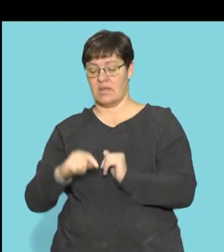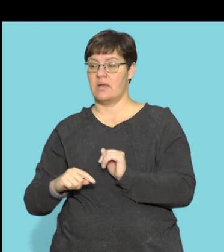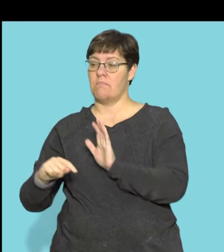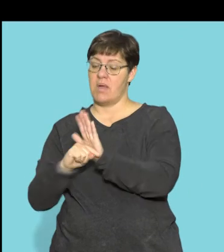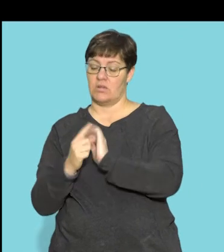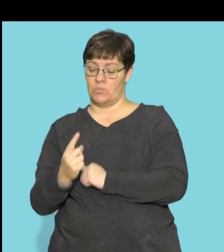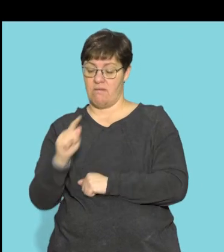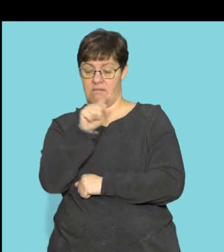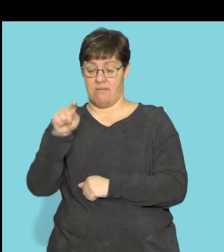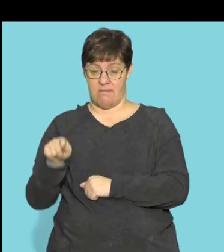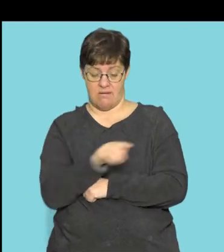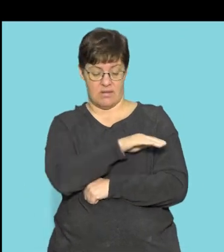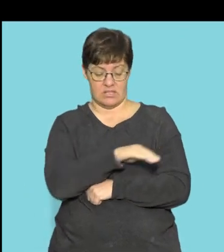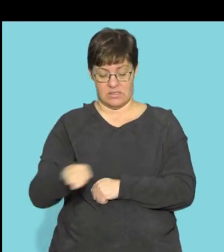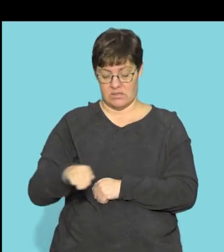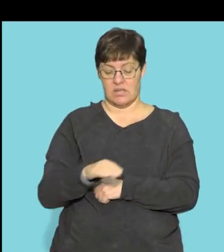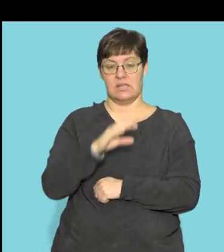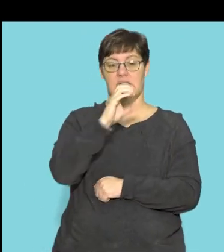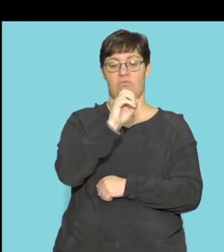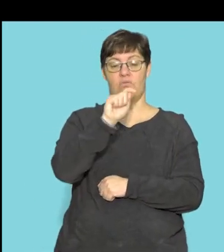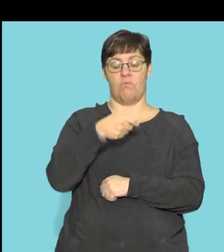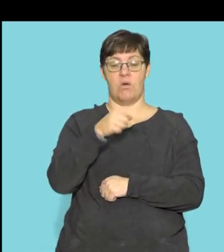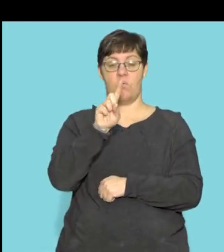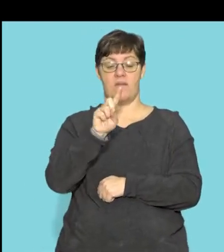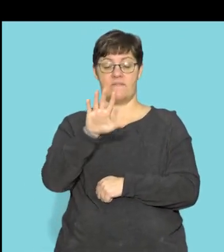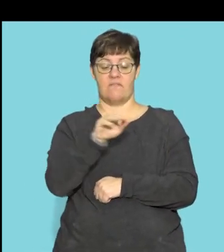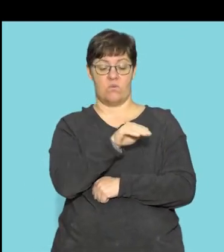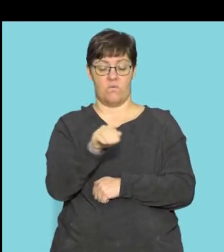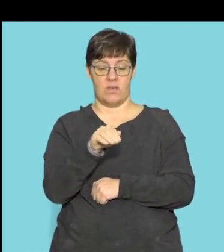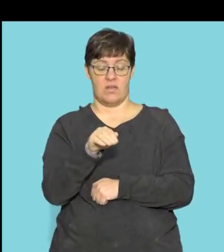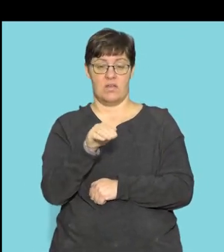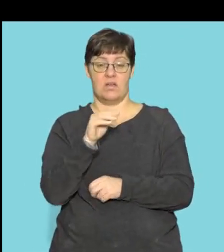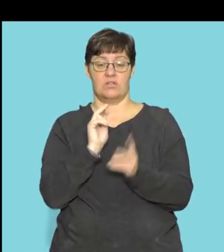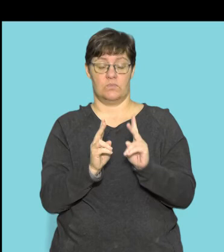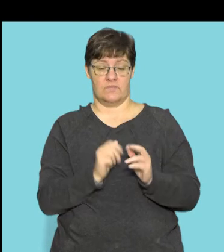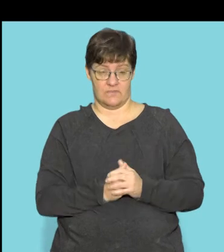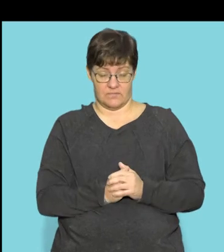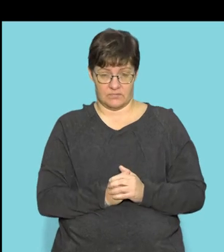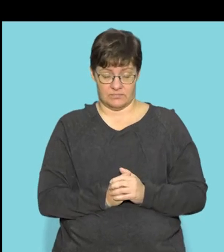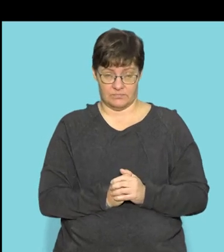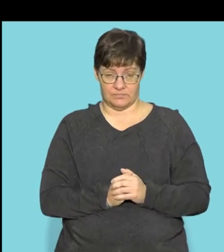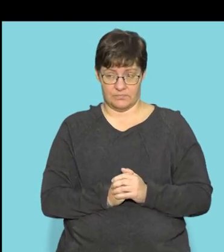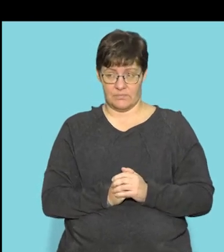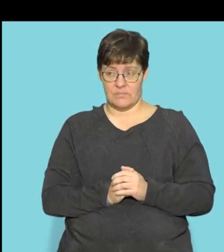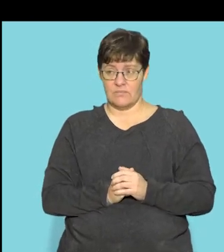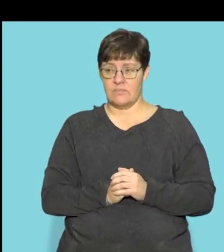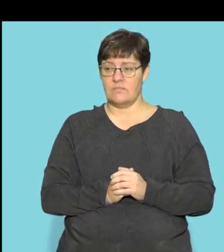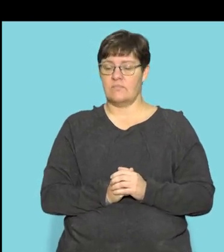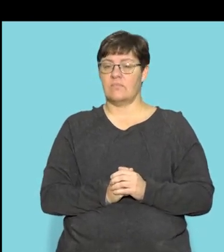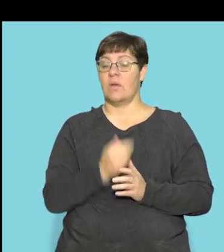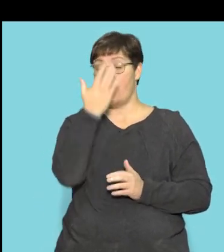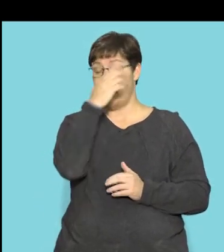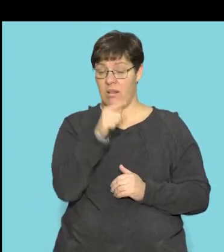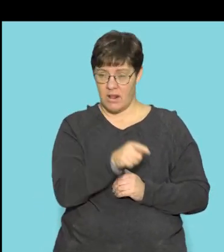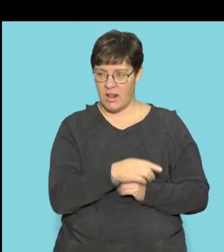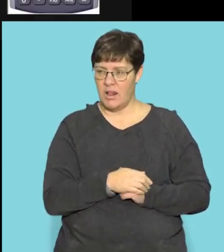minus 1 divided by 0,15 divided by 12, right? And then